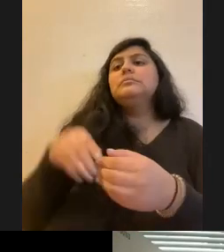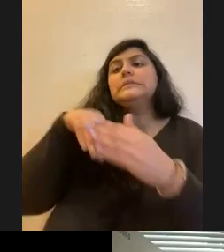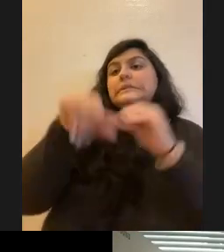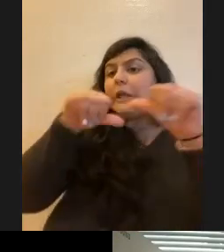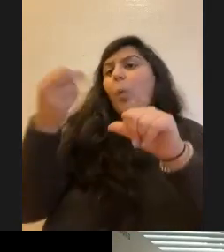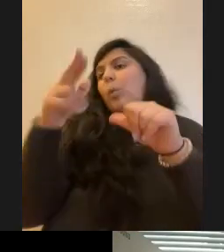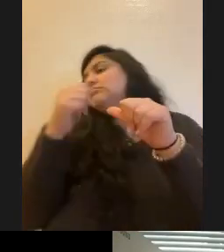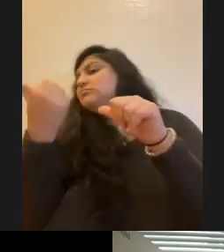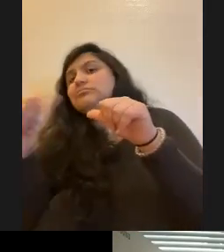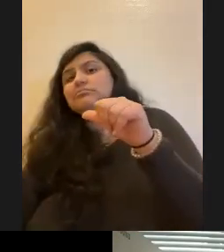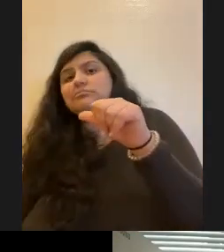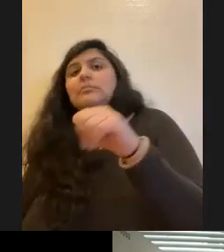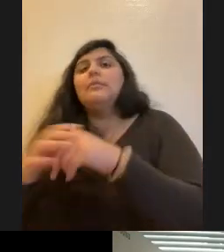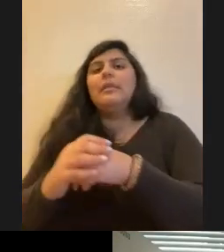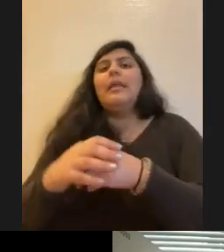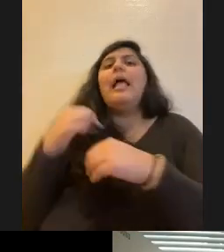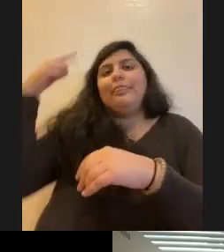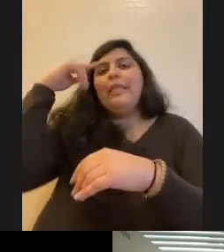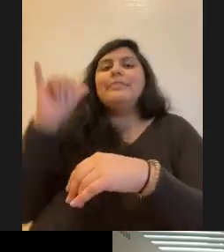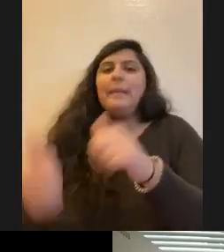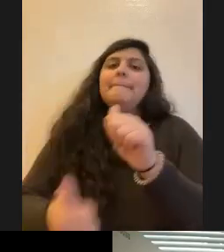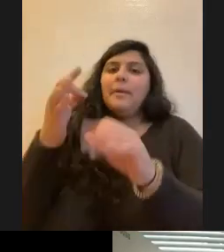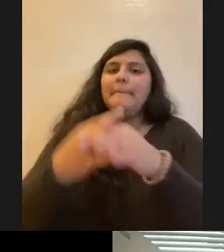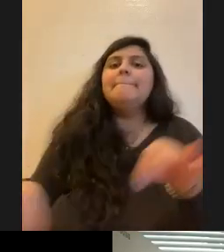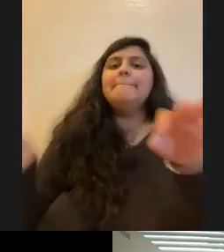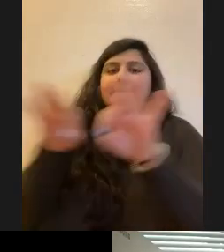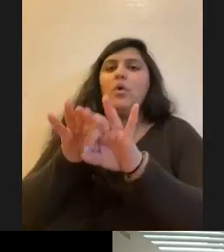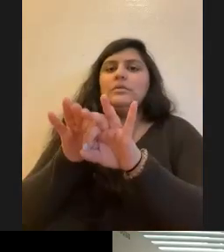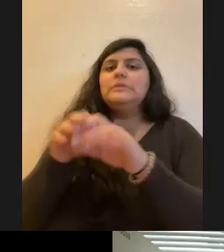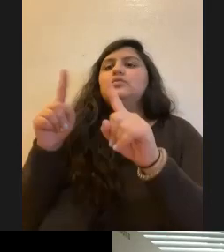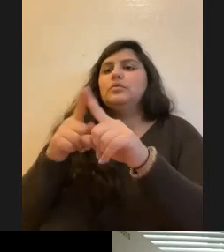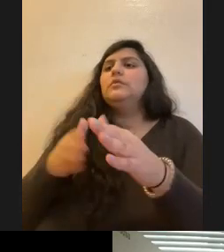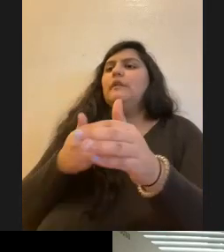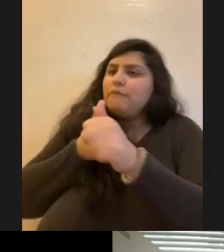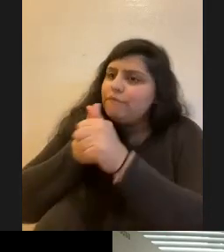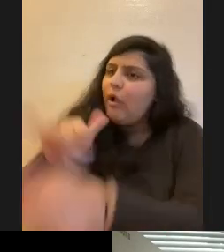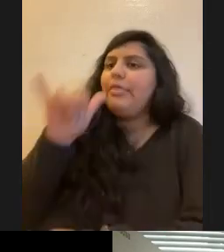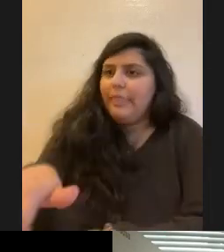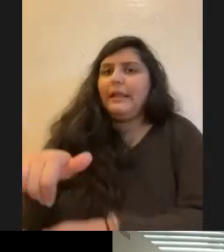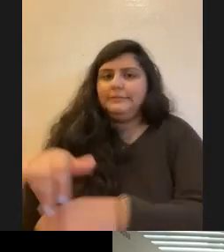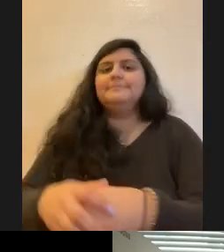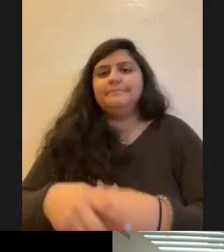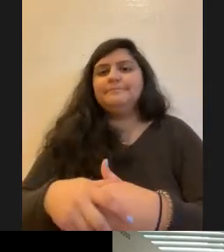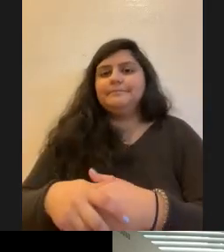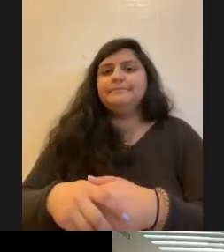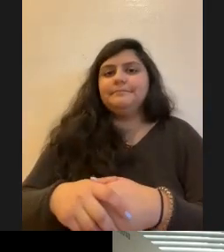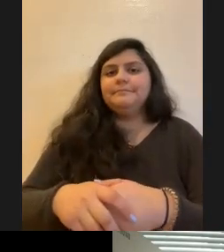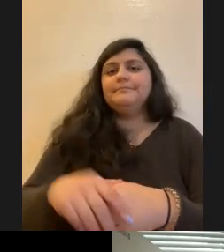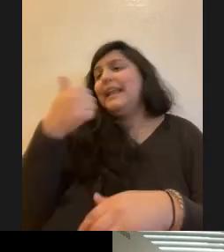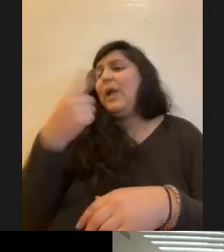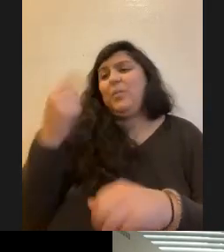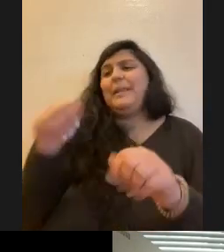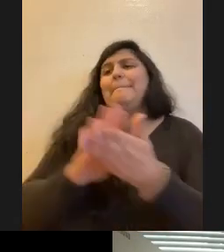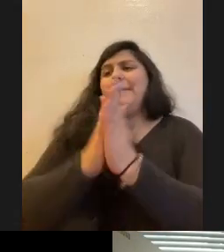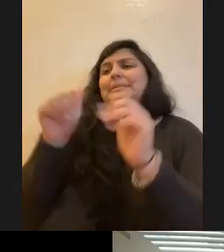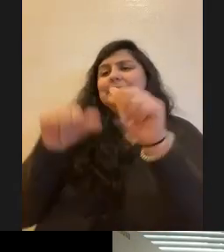else, I think that's the most important thing, to follow that as much as you can. But yeah, anyone can be a scientist. It's not